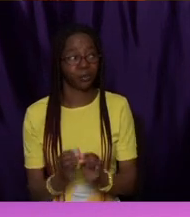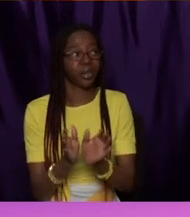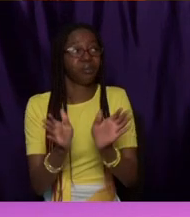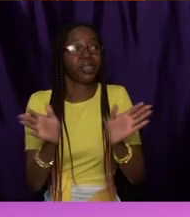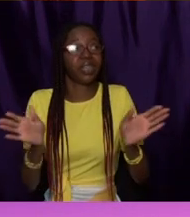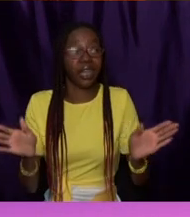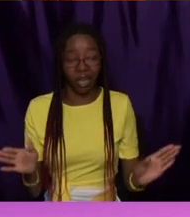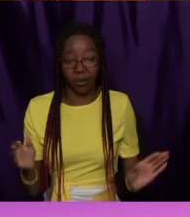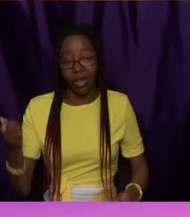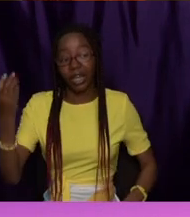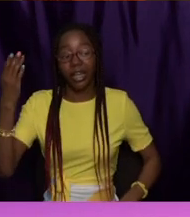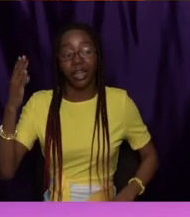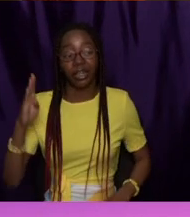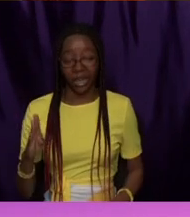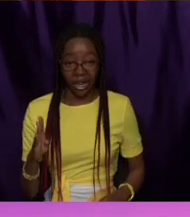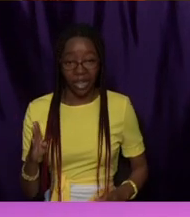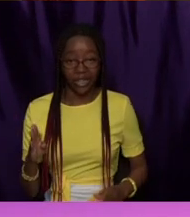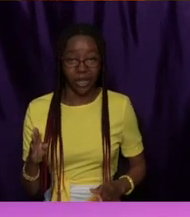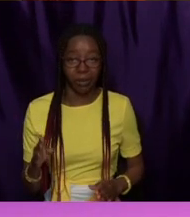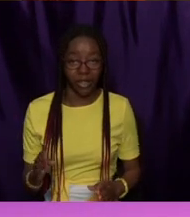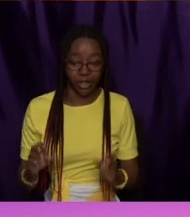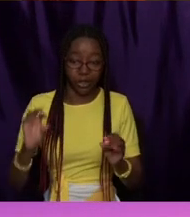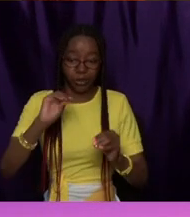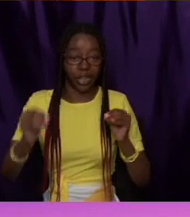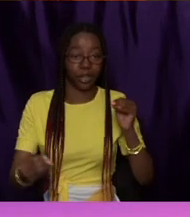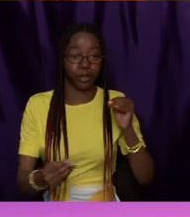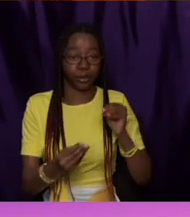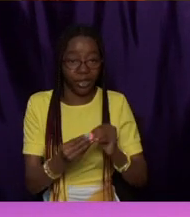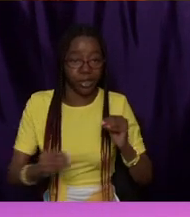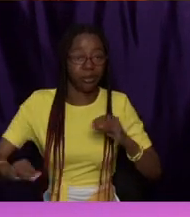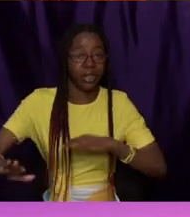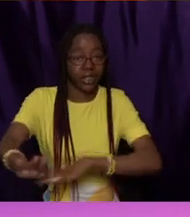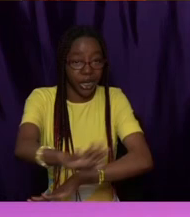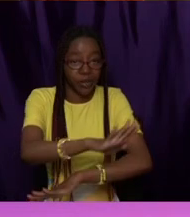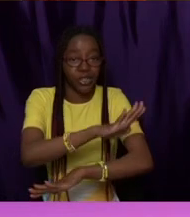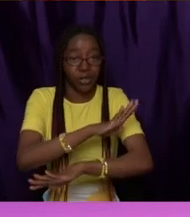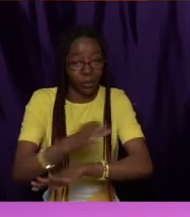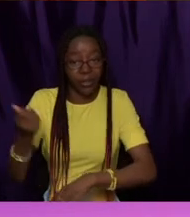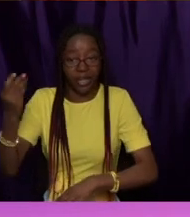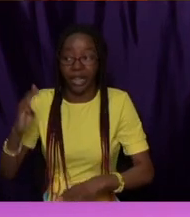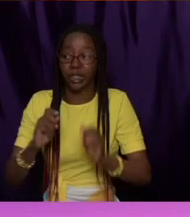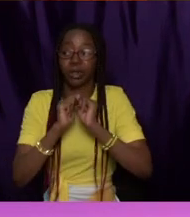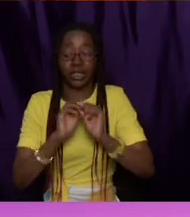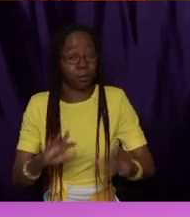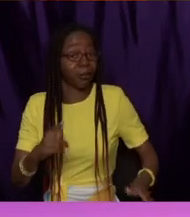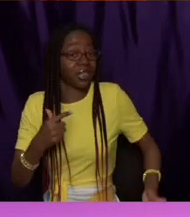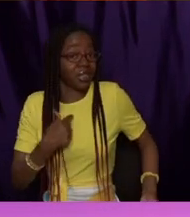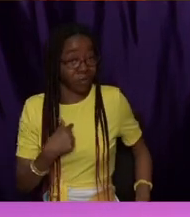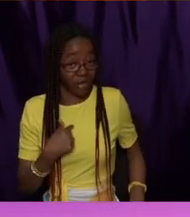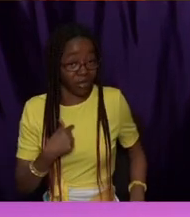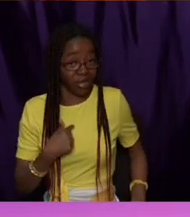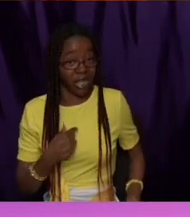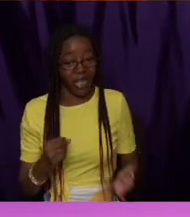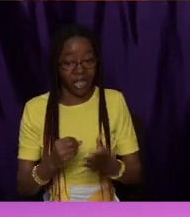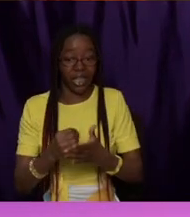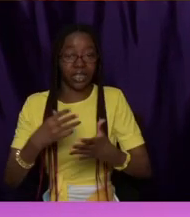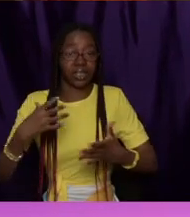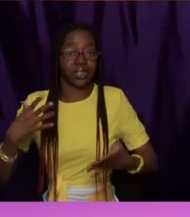out. God's about to extend my territory. God's about to bless me